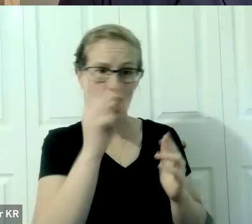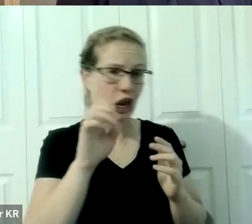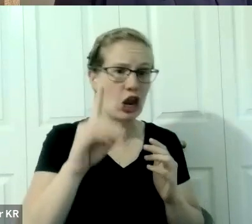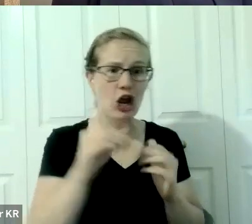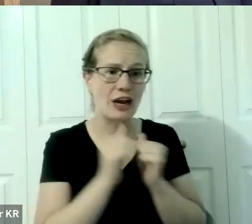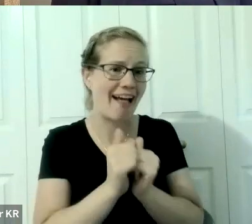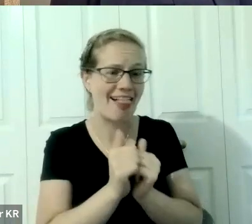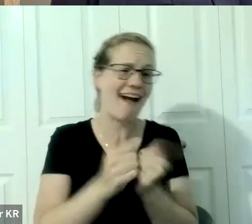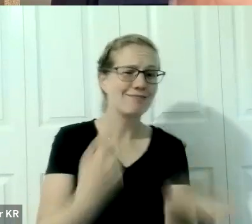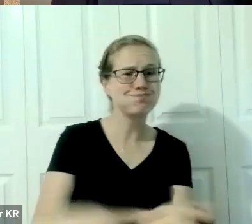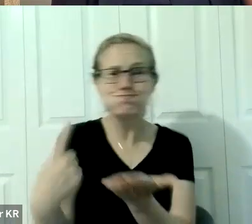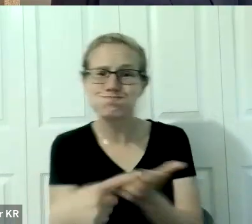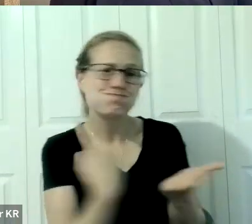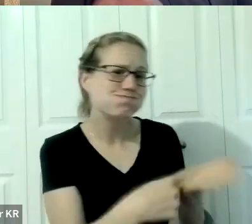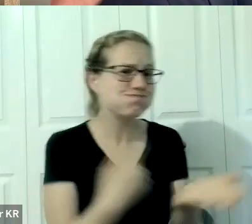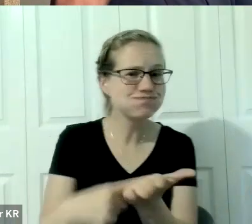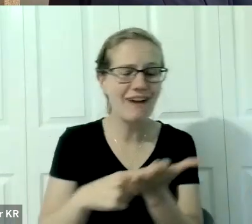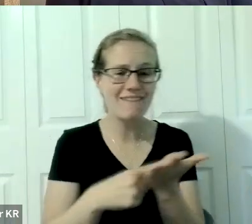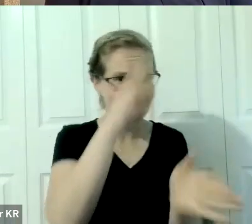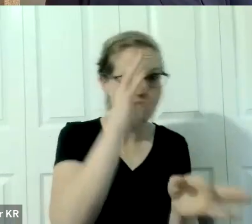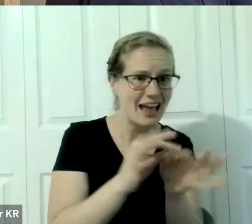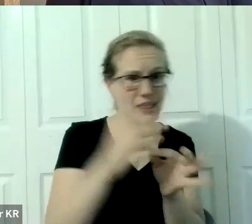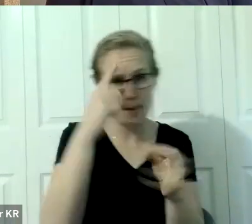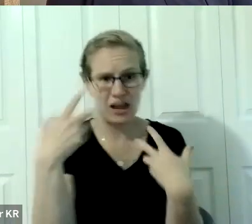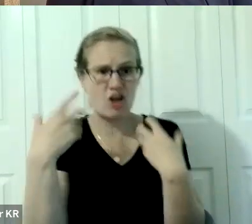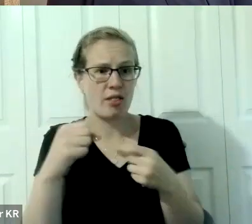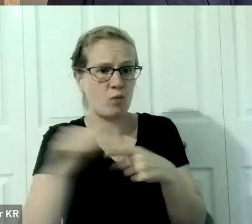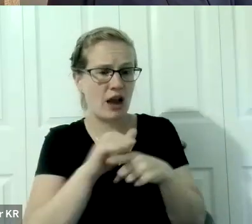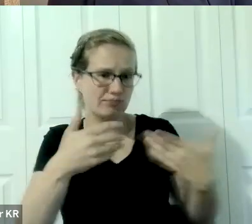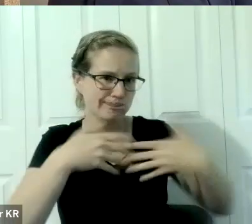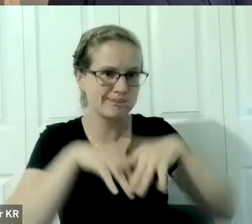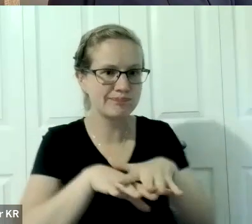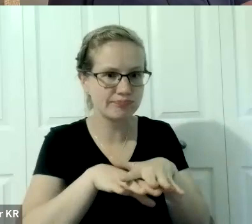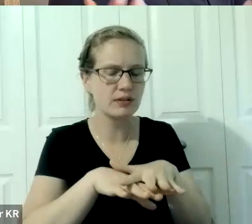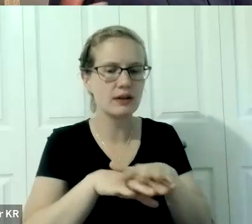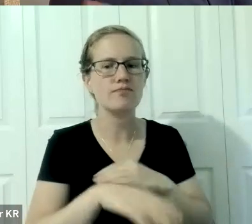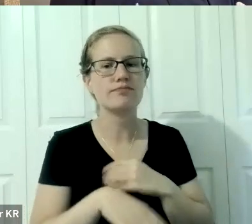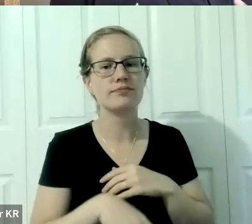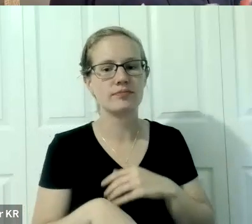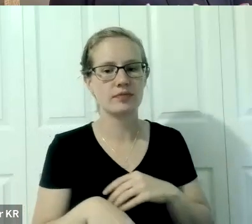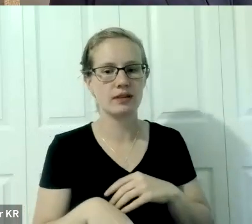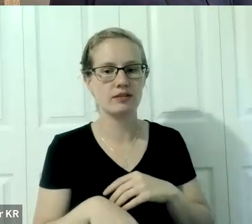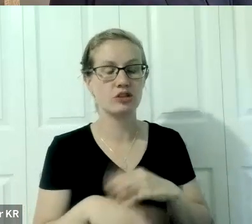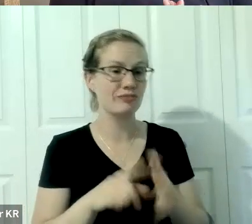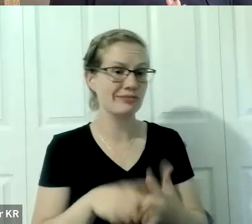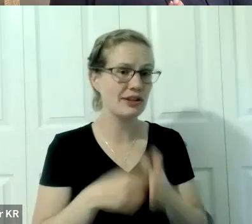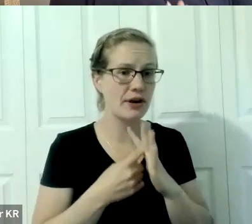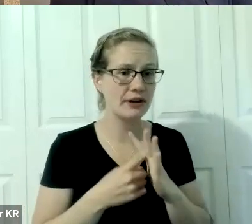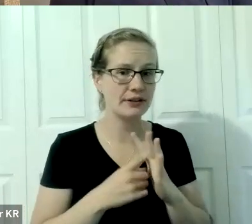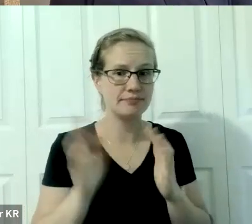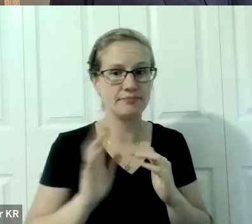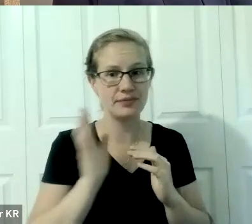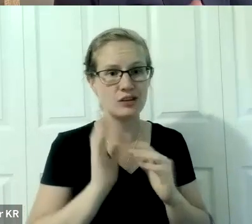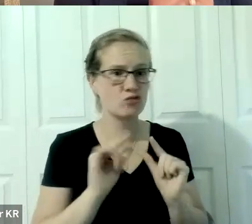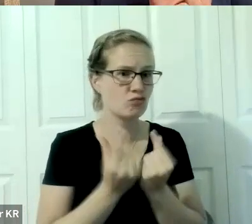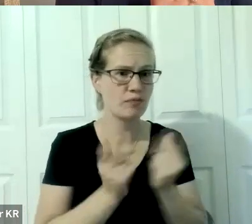talk about the integration of faith and mental health practice. And it started off actually by just a